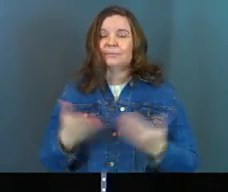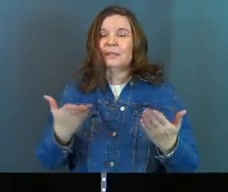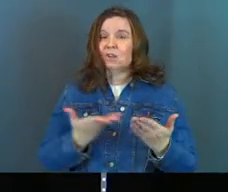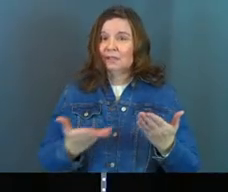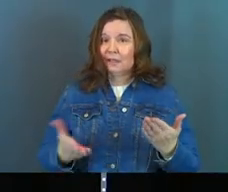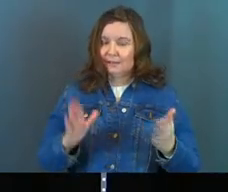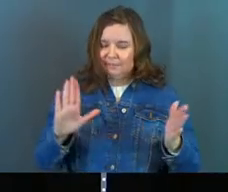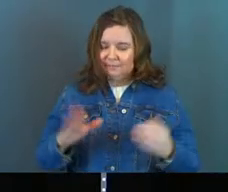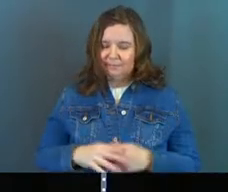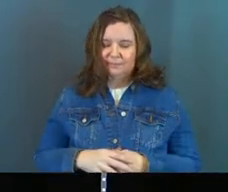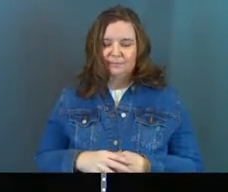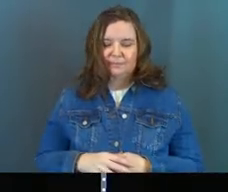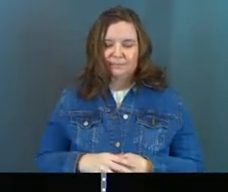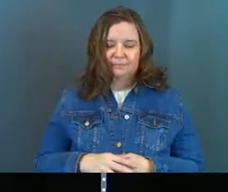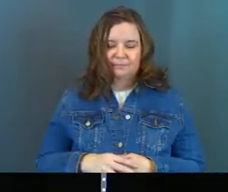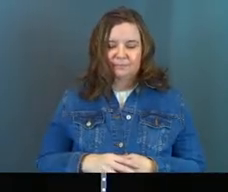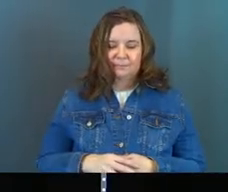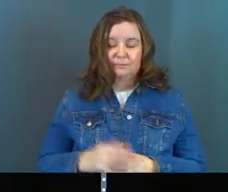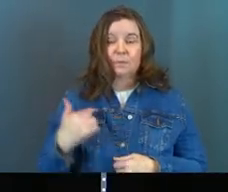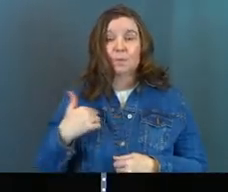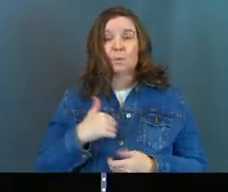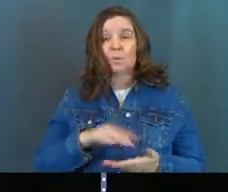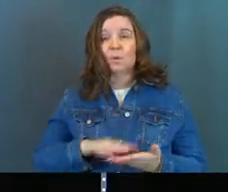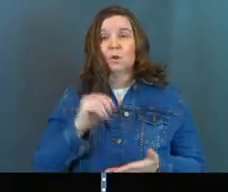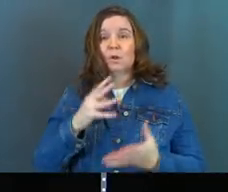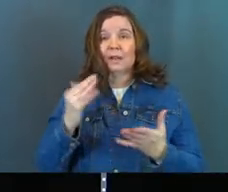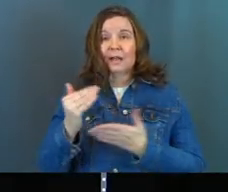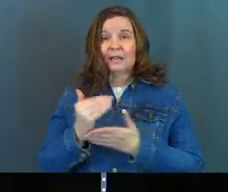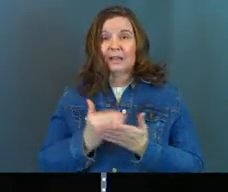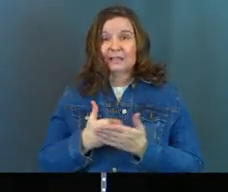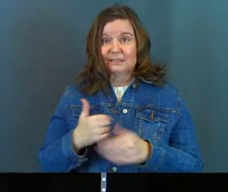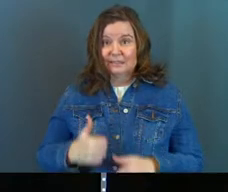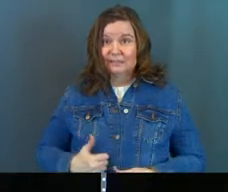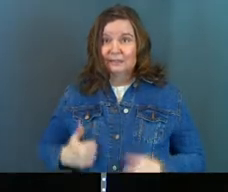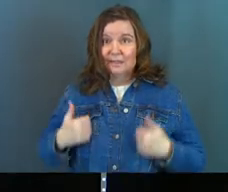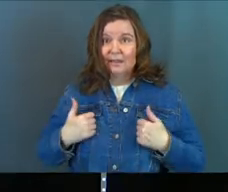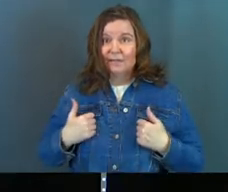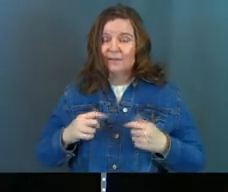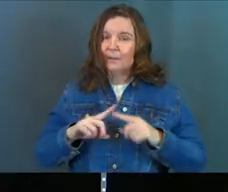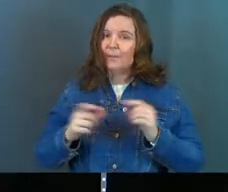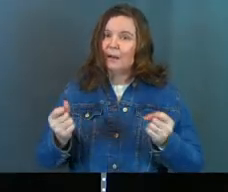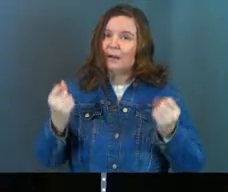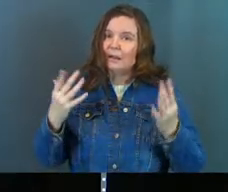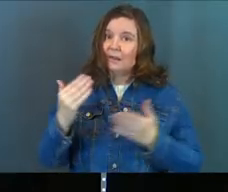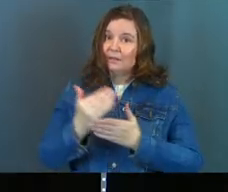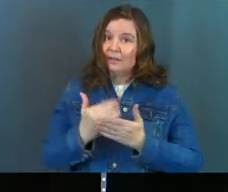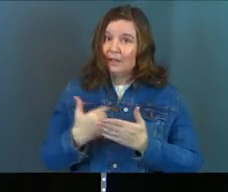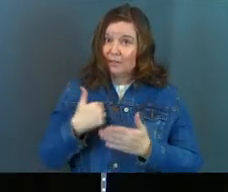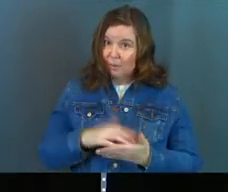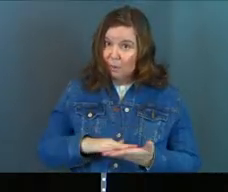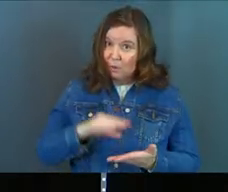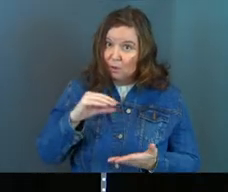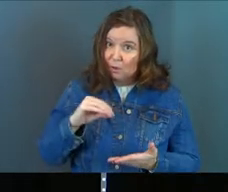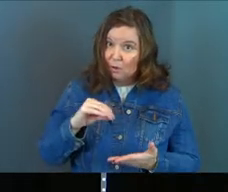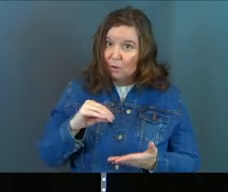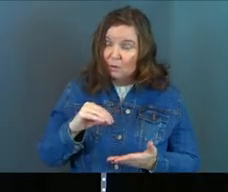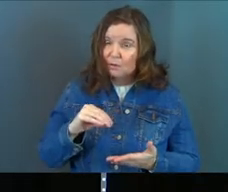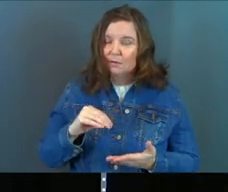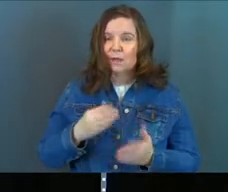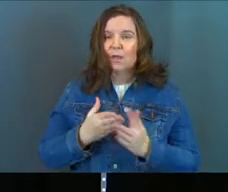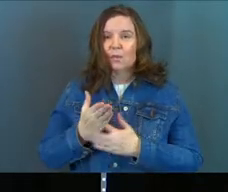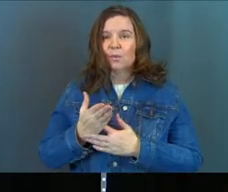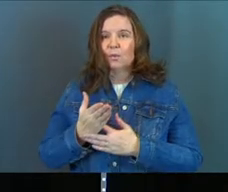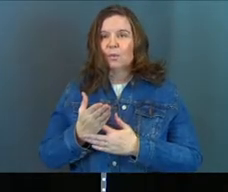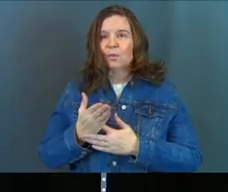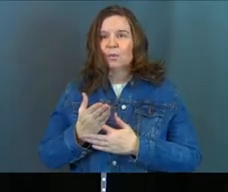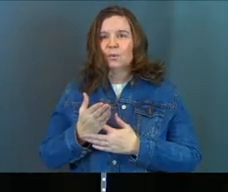Here's the thing. We learn a lot of lessons in this life, but a lot of the lessons that we learn is